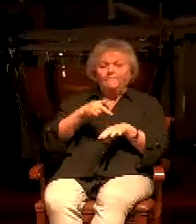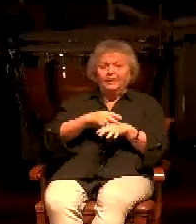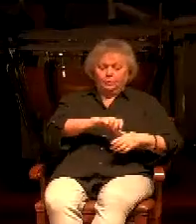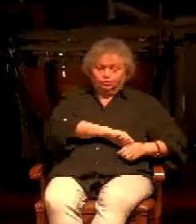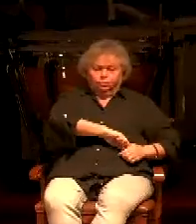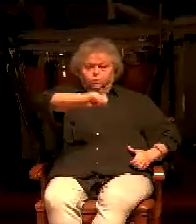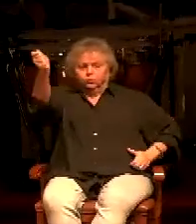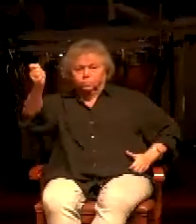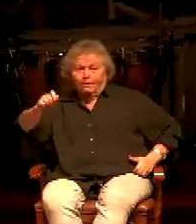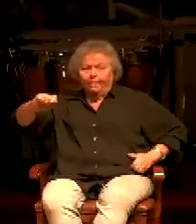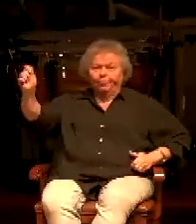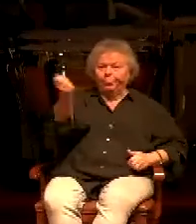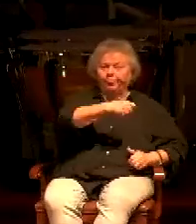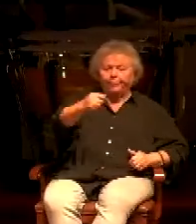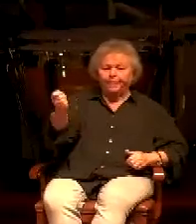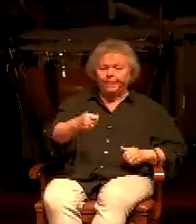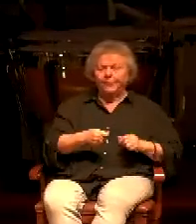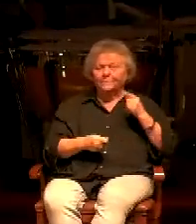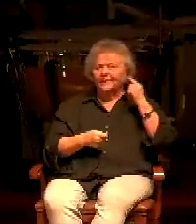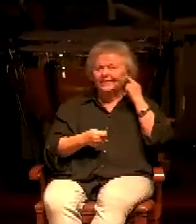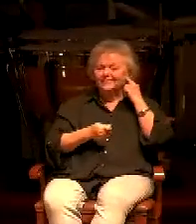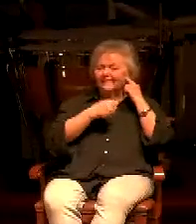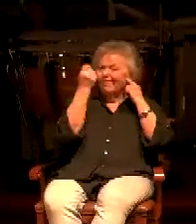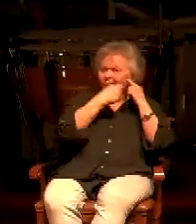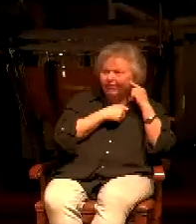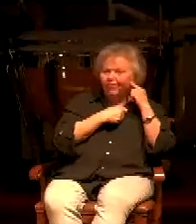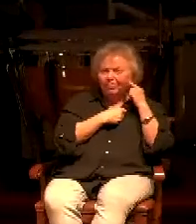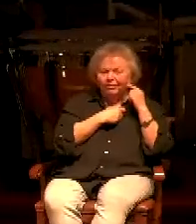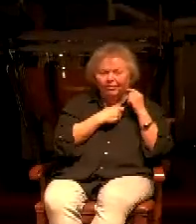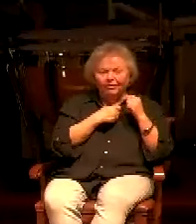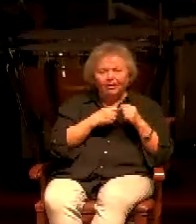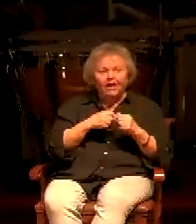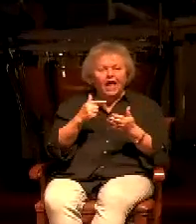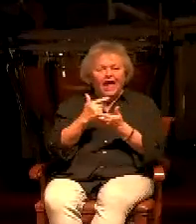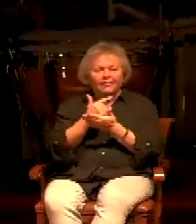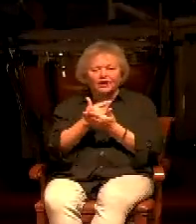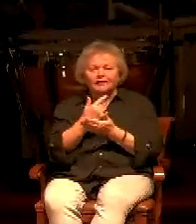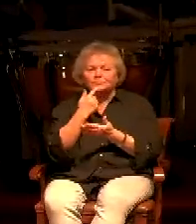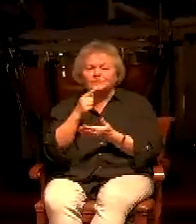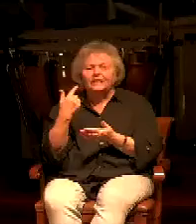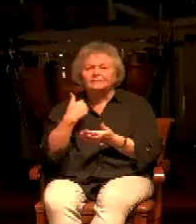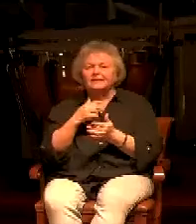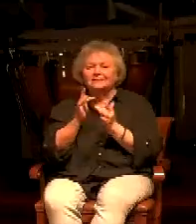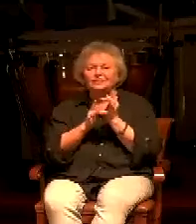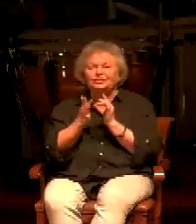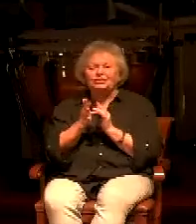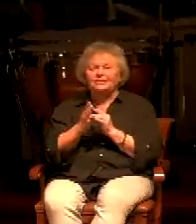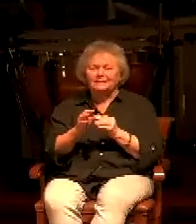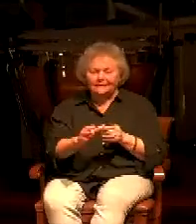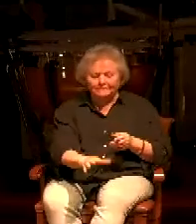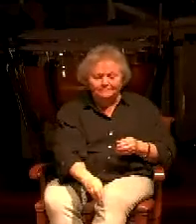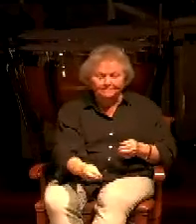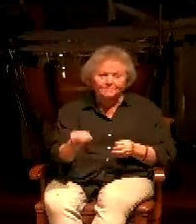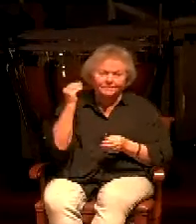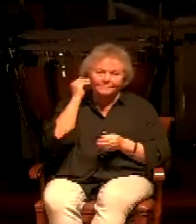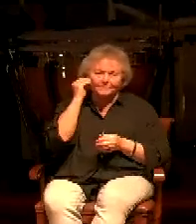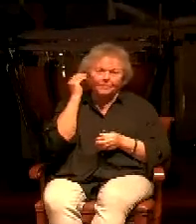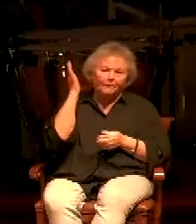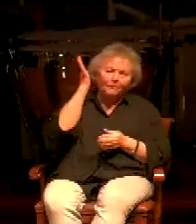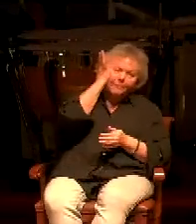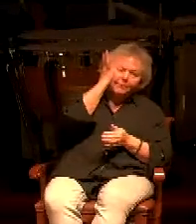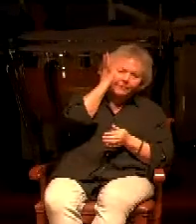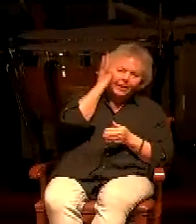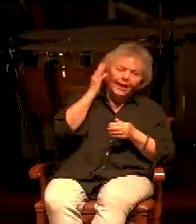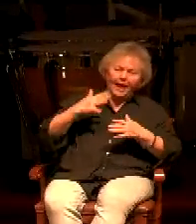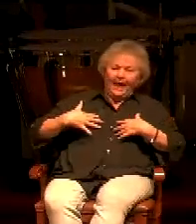Malchus, one of the servants of the high priest. He literally cuts his ear off. The Gospels tell us Jesus healed the man's ear. Peter runs in scared and